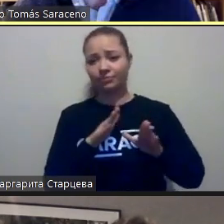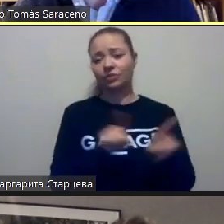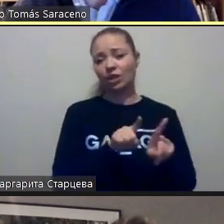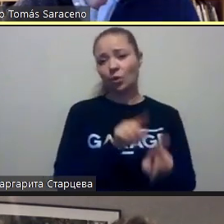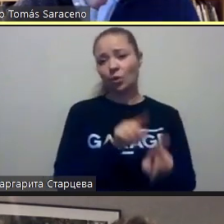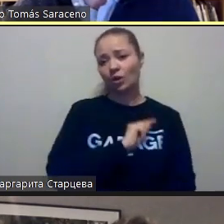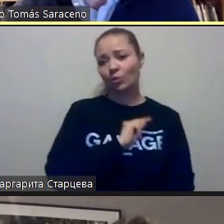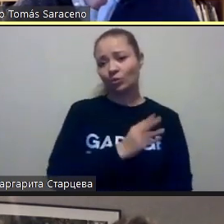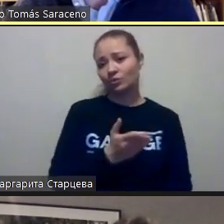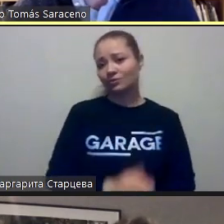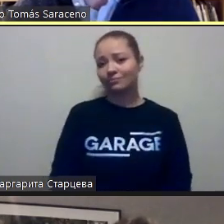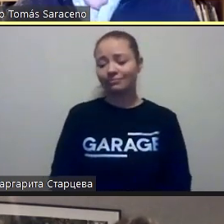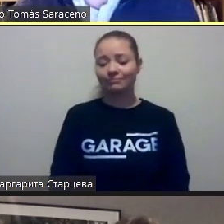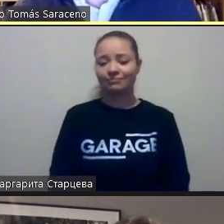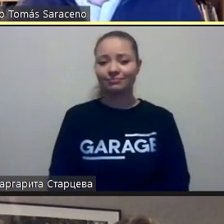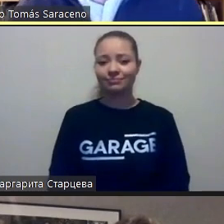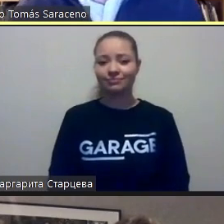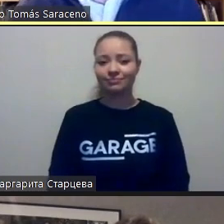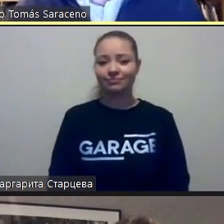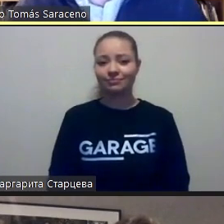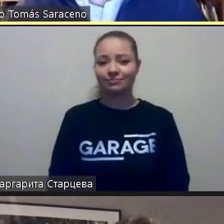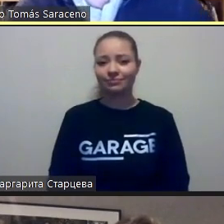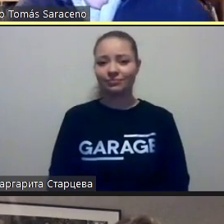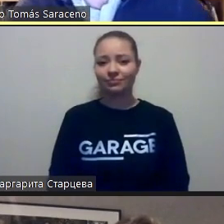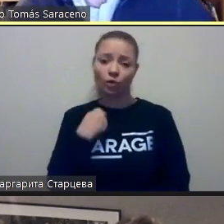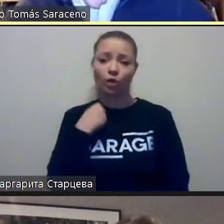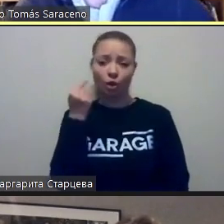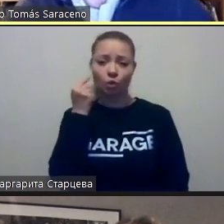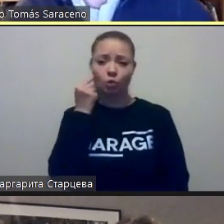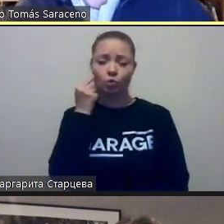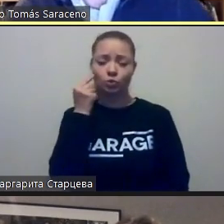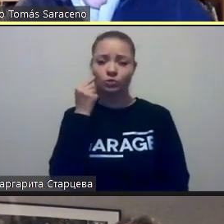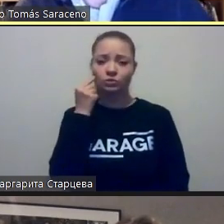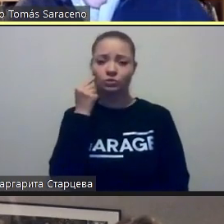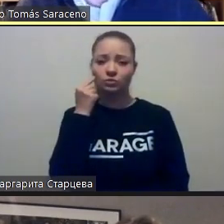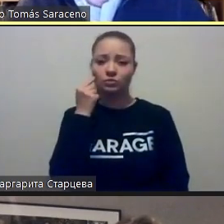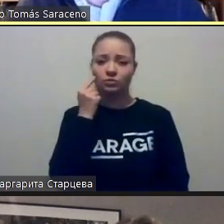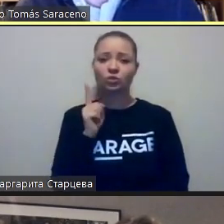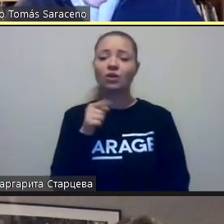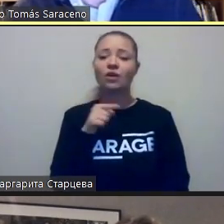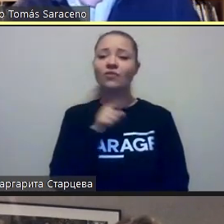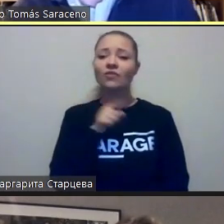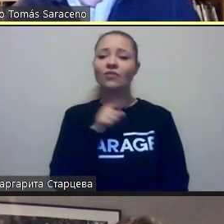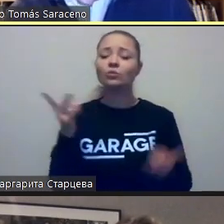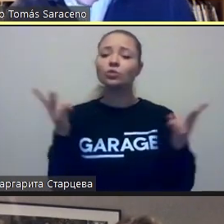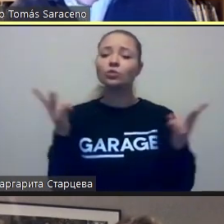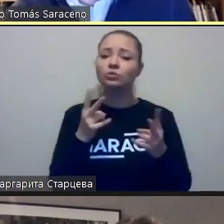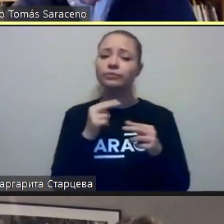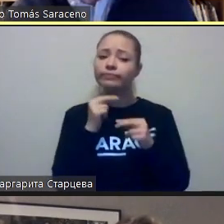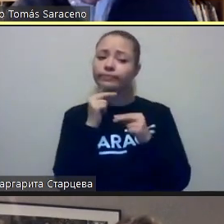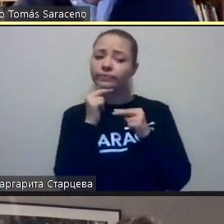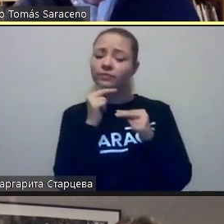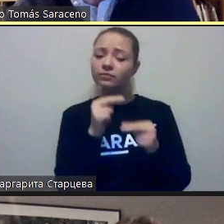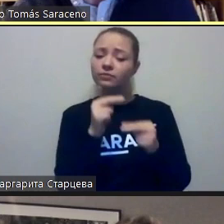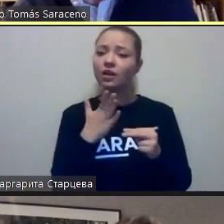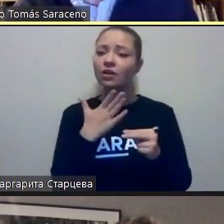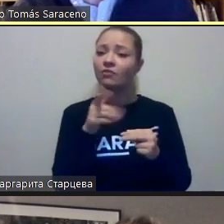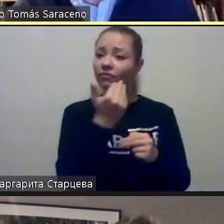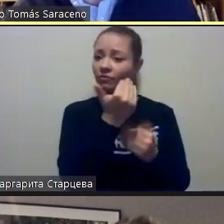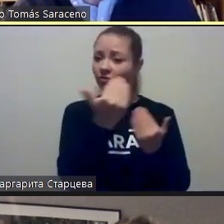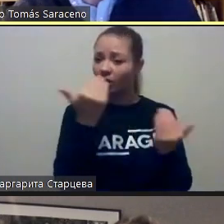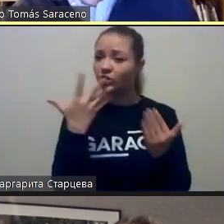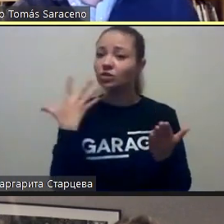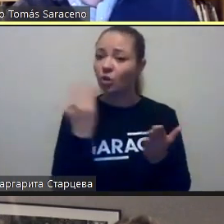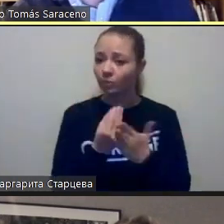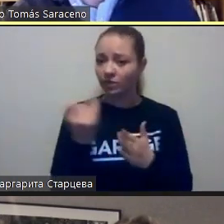I think so it need to be kind of orientated by your own interest, right? And this means wherever